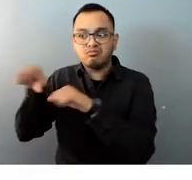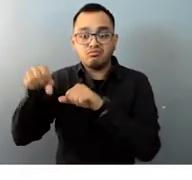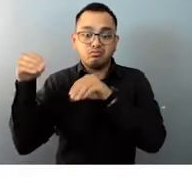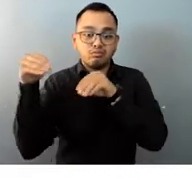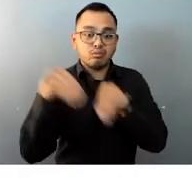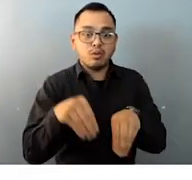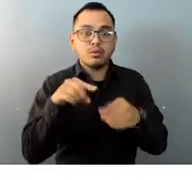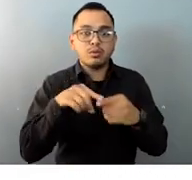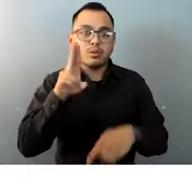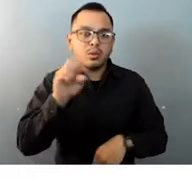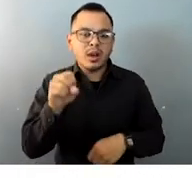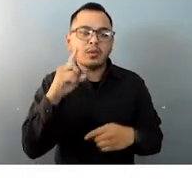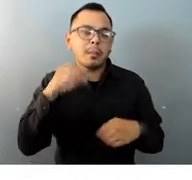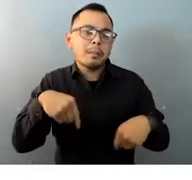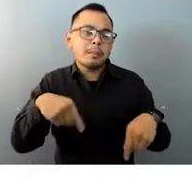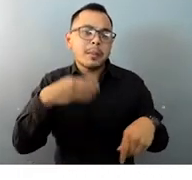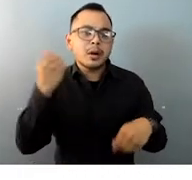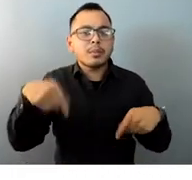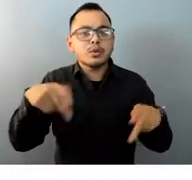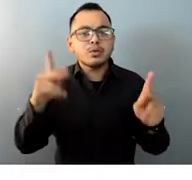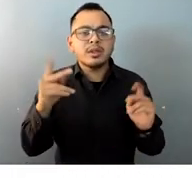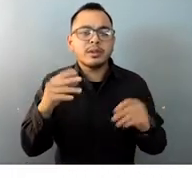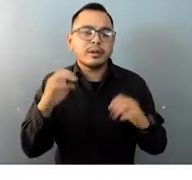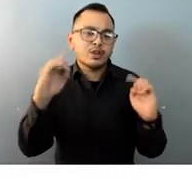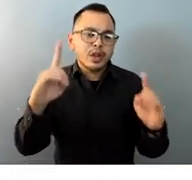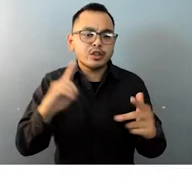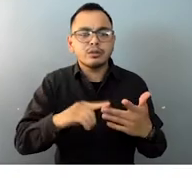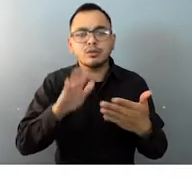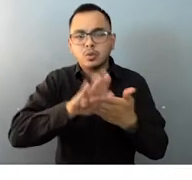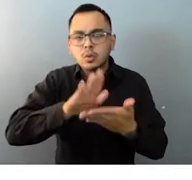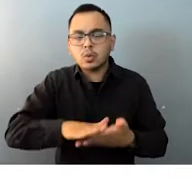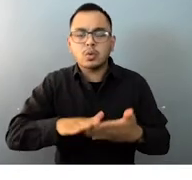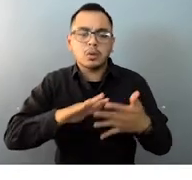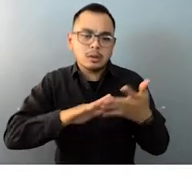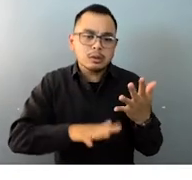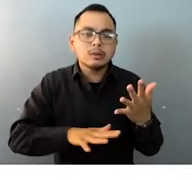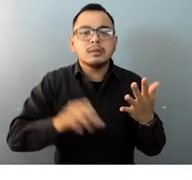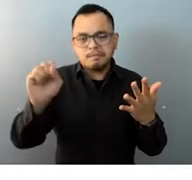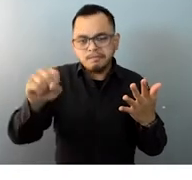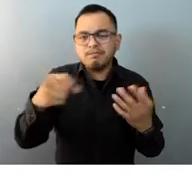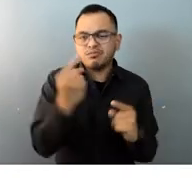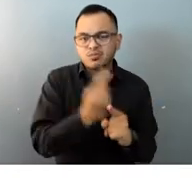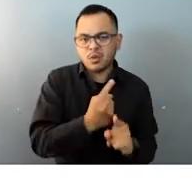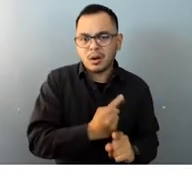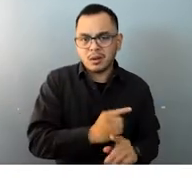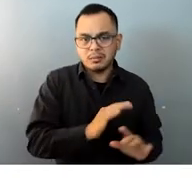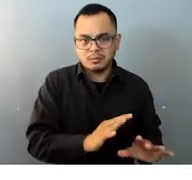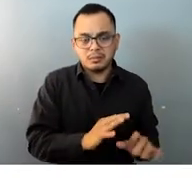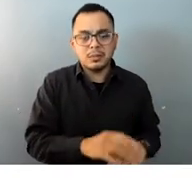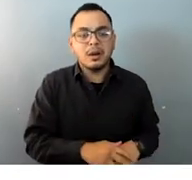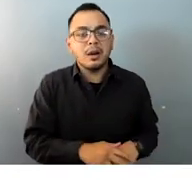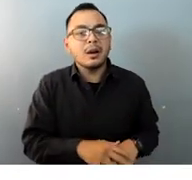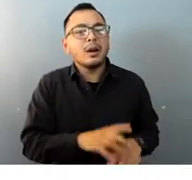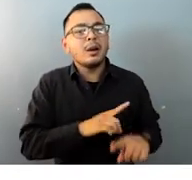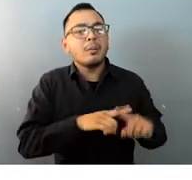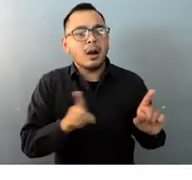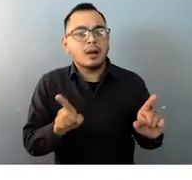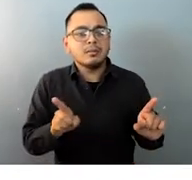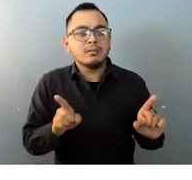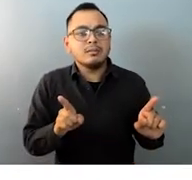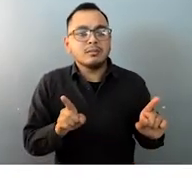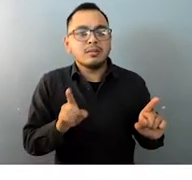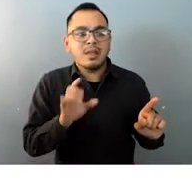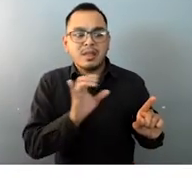know, give our children a better opportunity and blah, blah, blah. Sure, there's education, you know, getting into that school and, you know, doing all the right